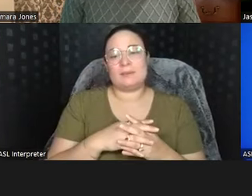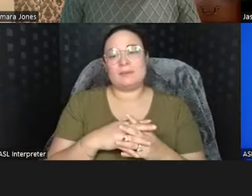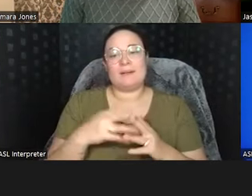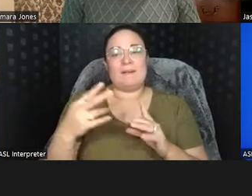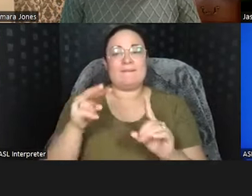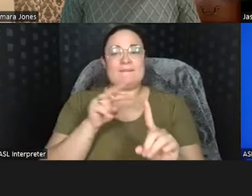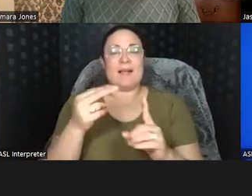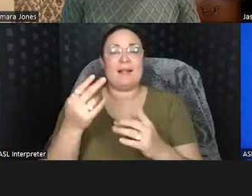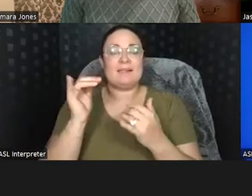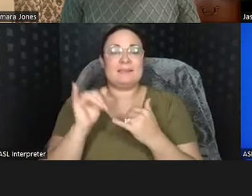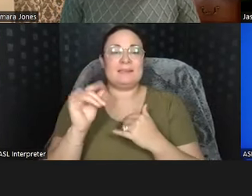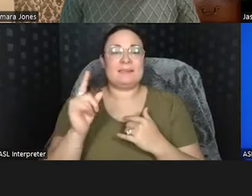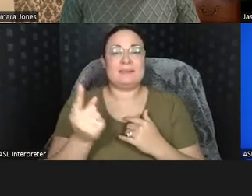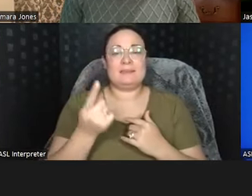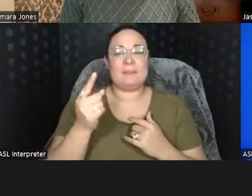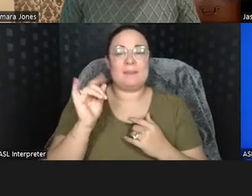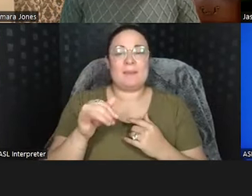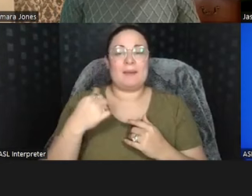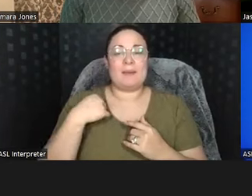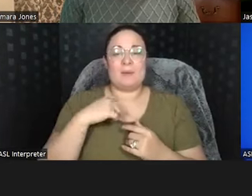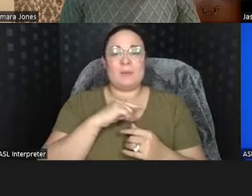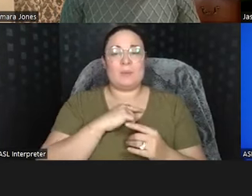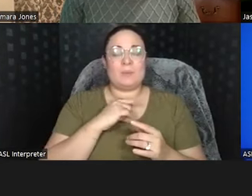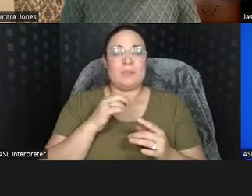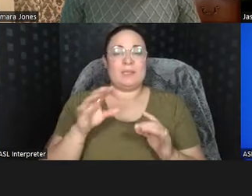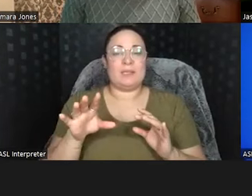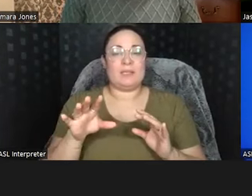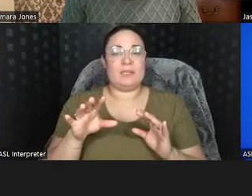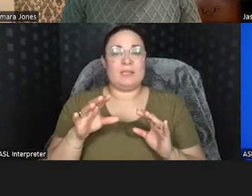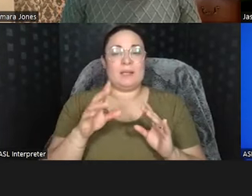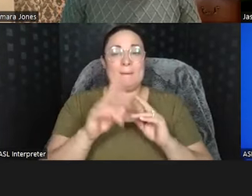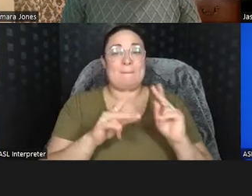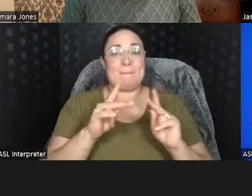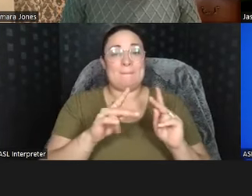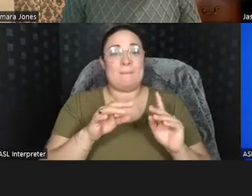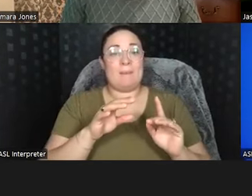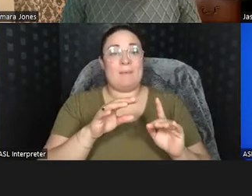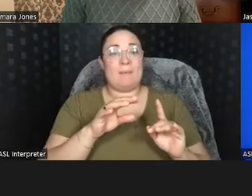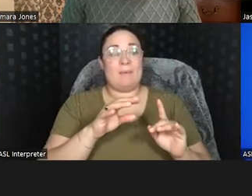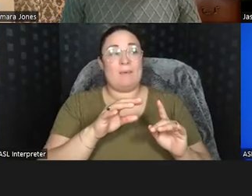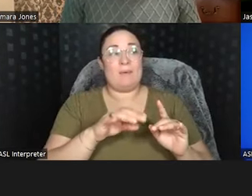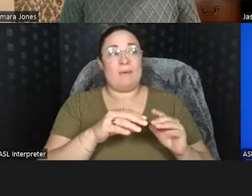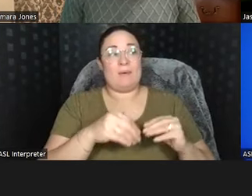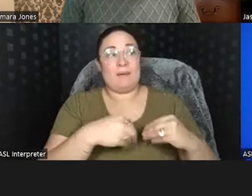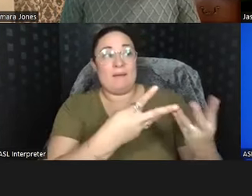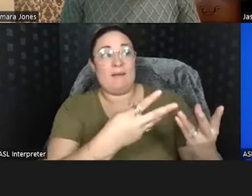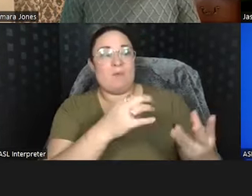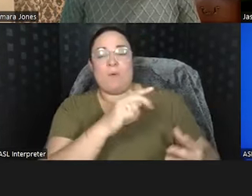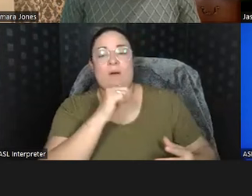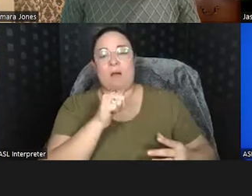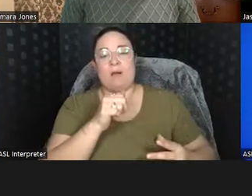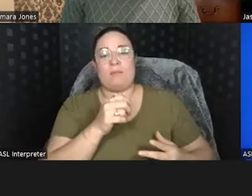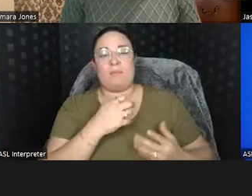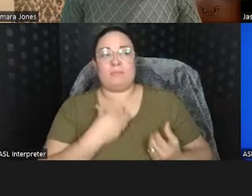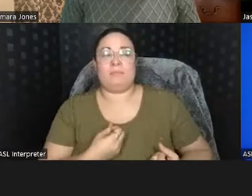violence is something that we choose to expose people to or not. And that we do